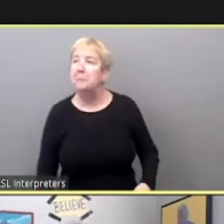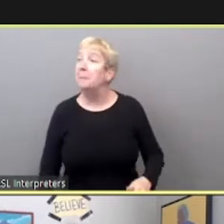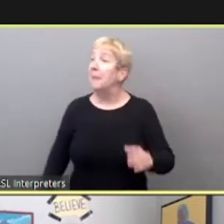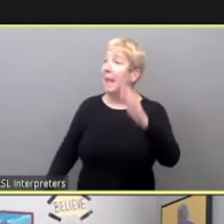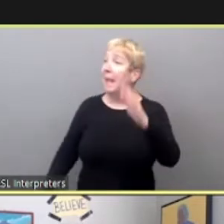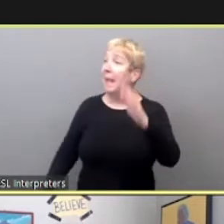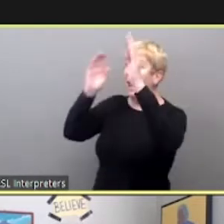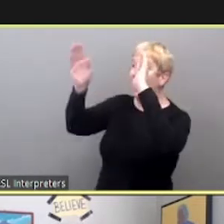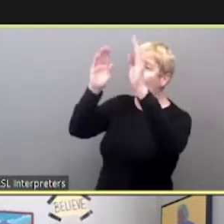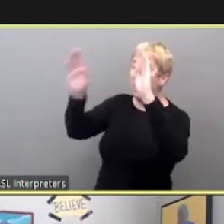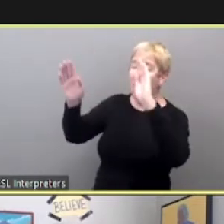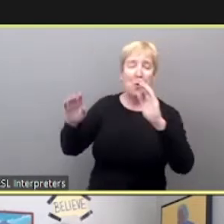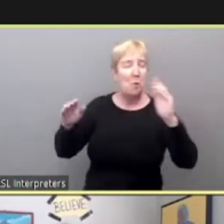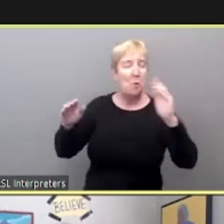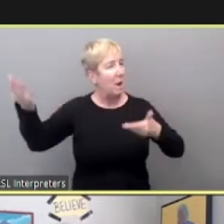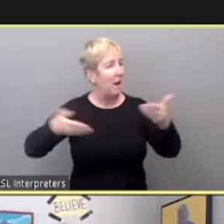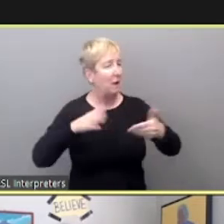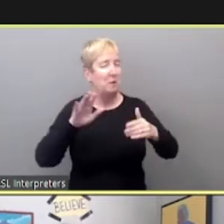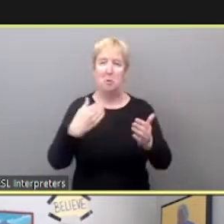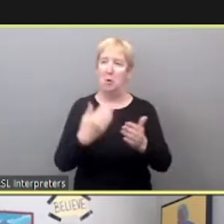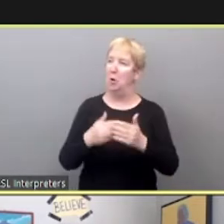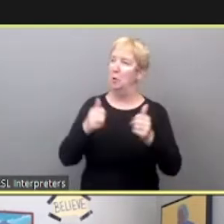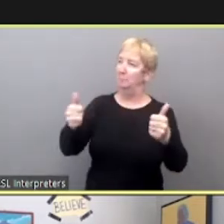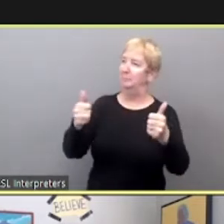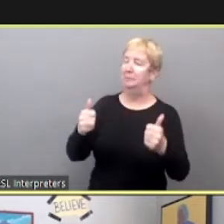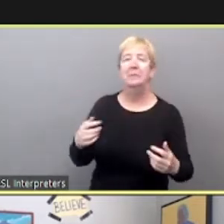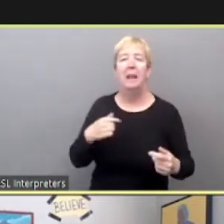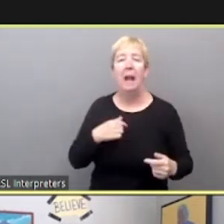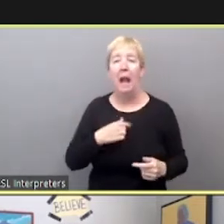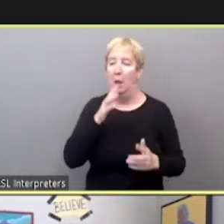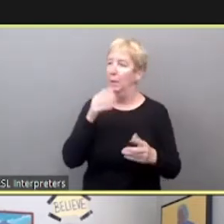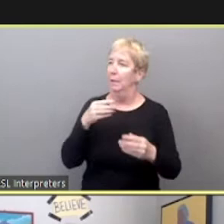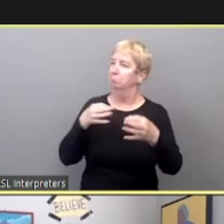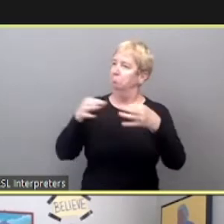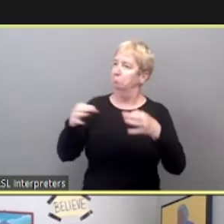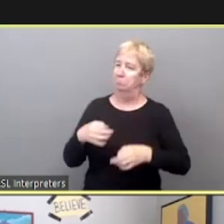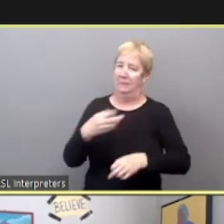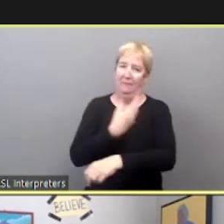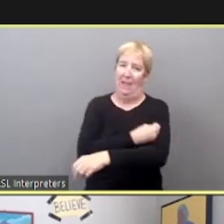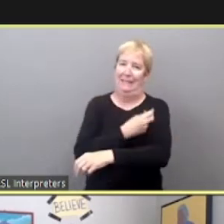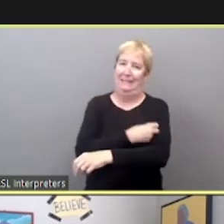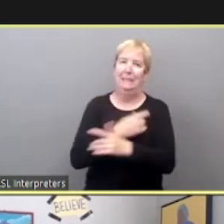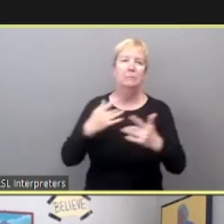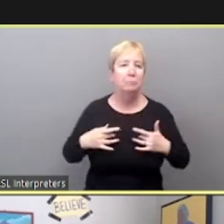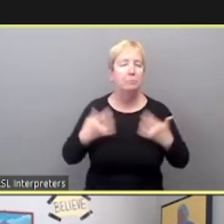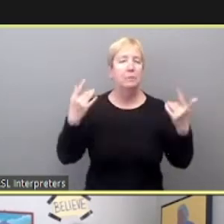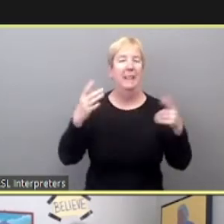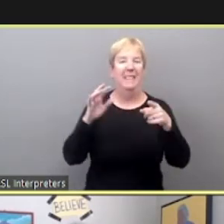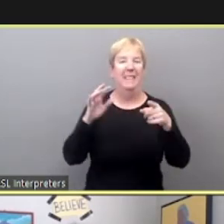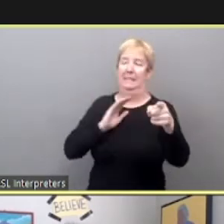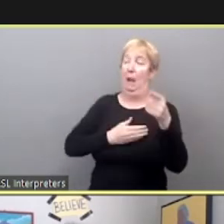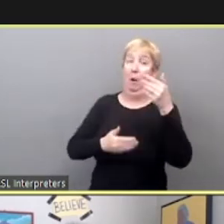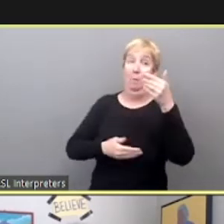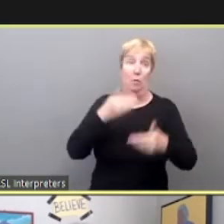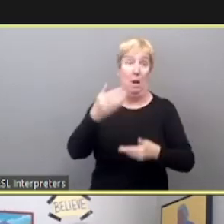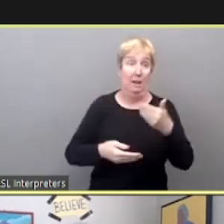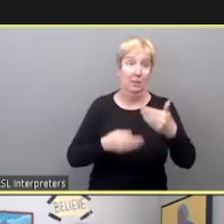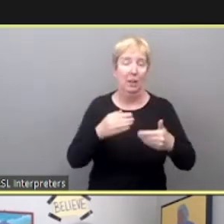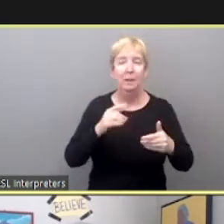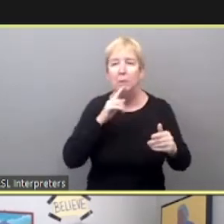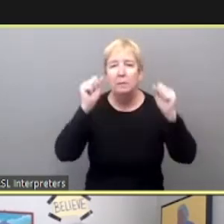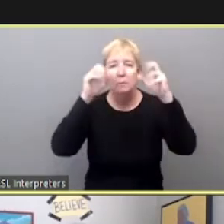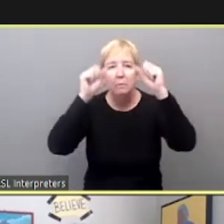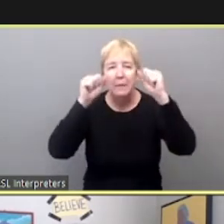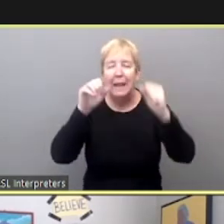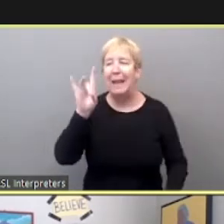today, and really glad to be here today to give the vaccine update. So here's our vaccine progress update. This is amazing because